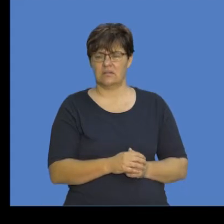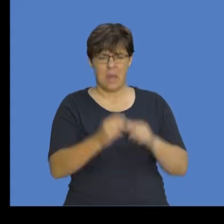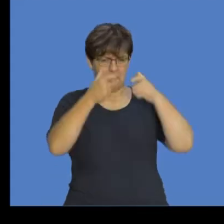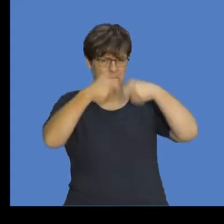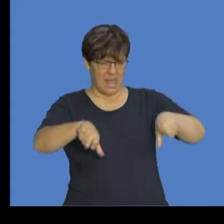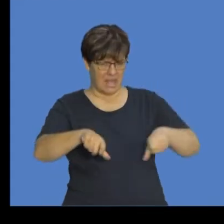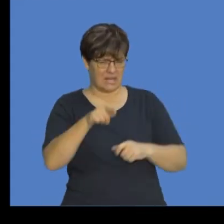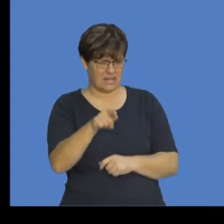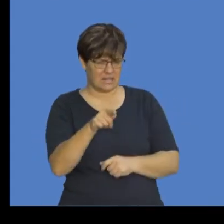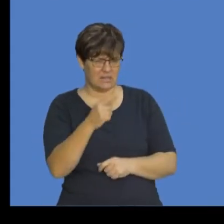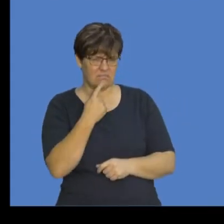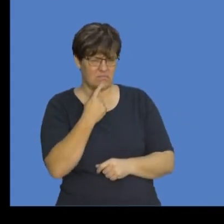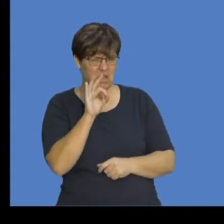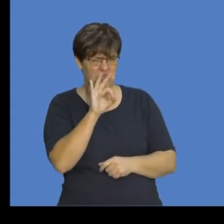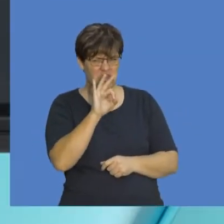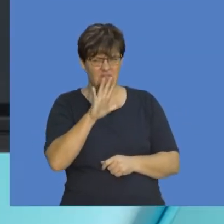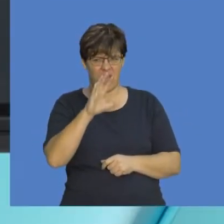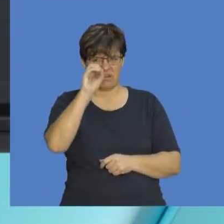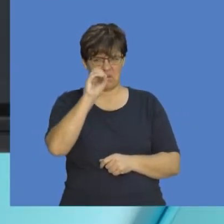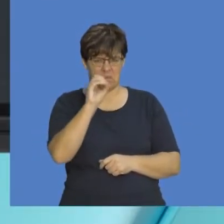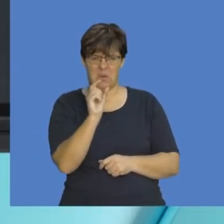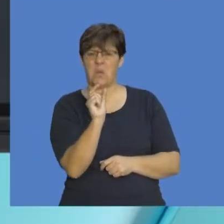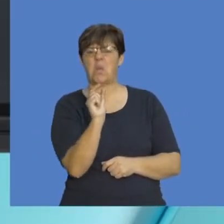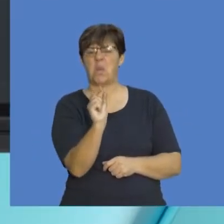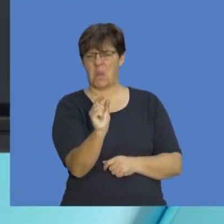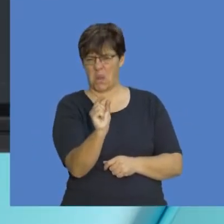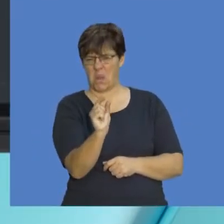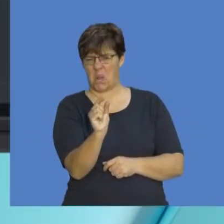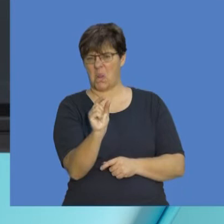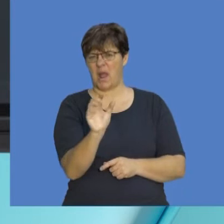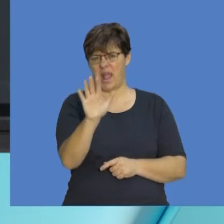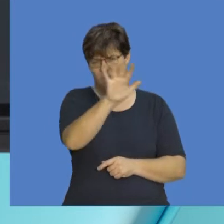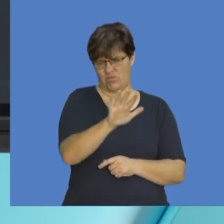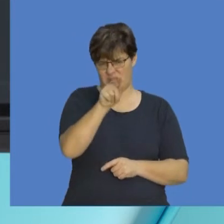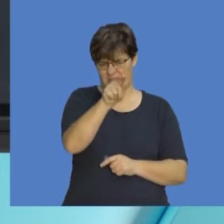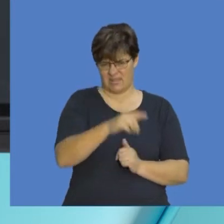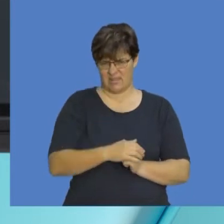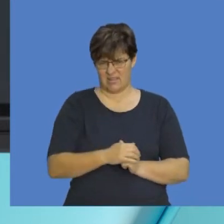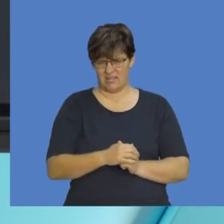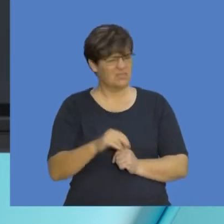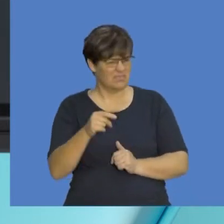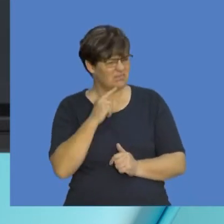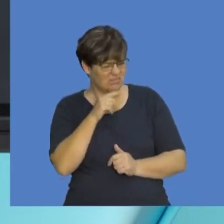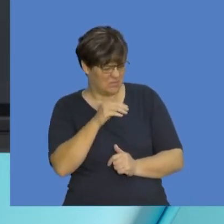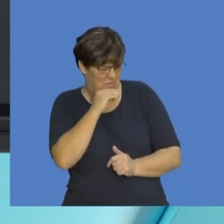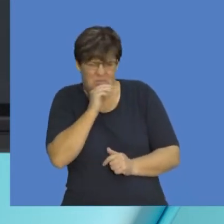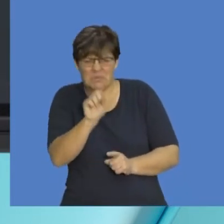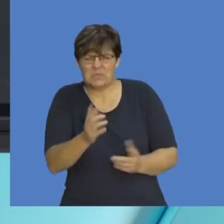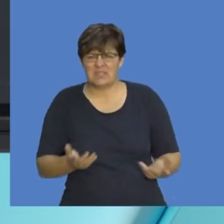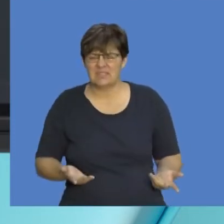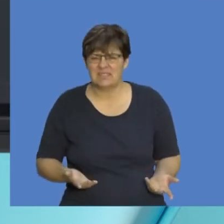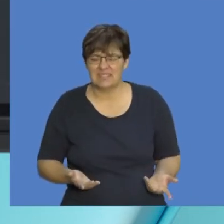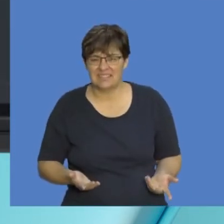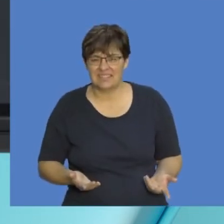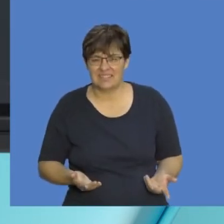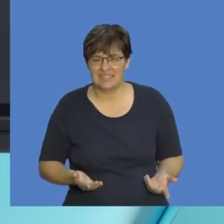the bacon with 35 degrees is the smaller area. But what can I do with